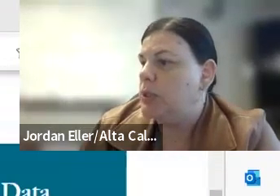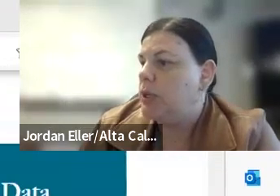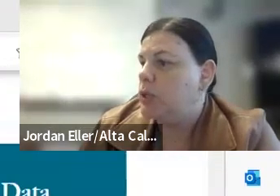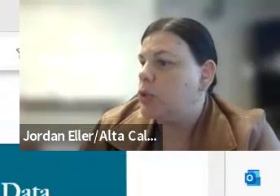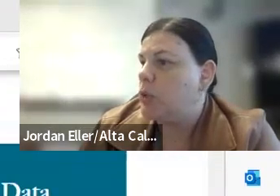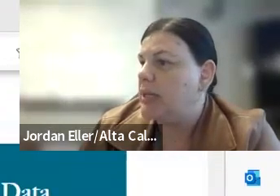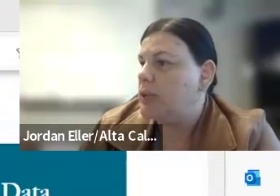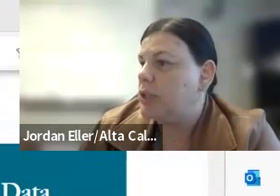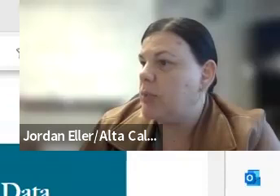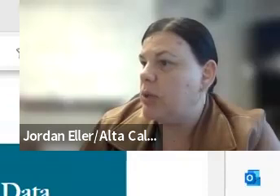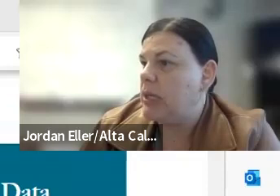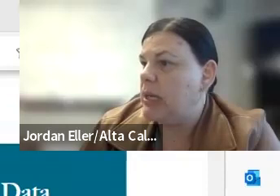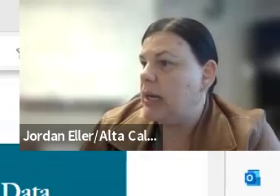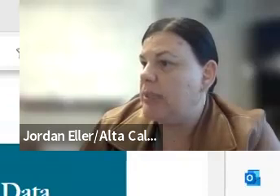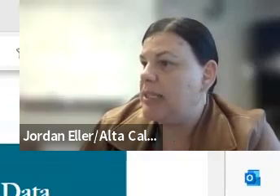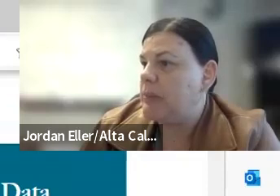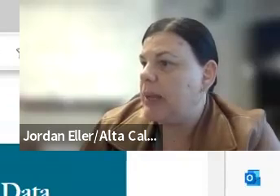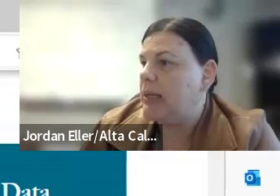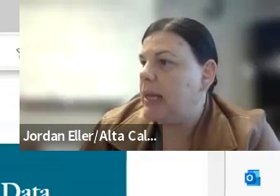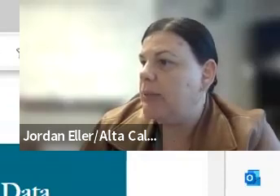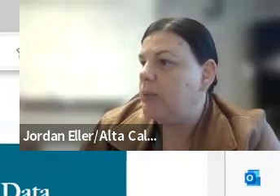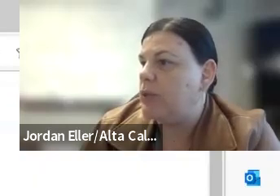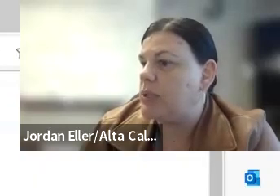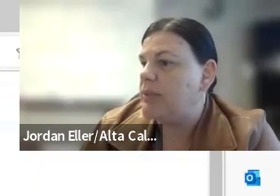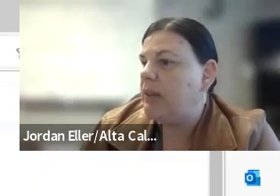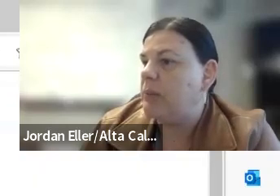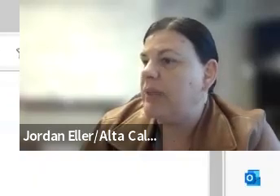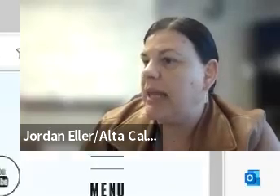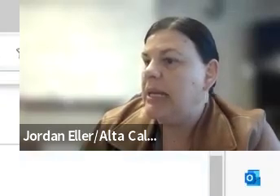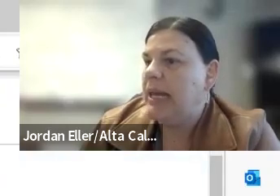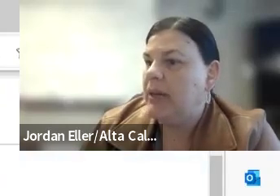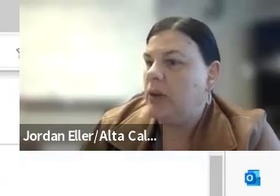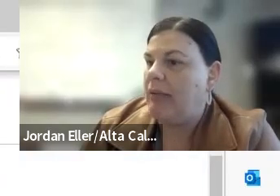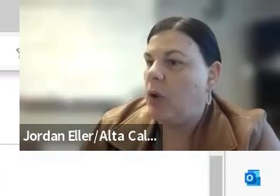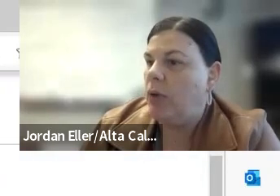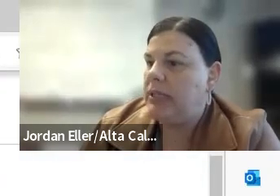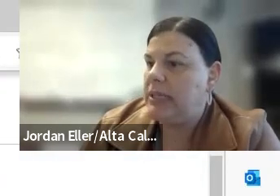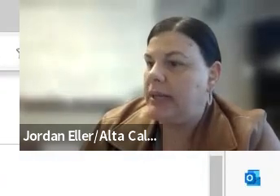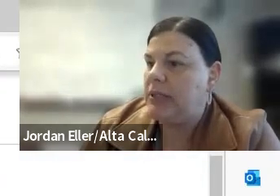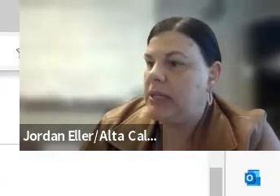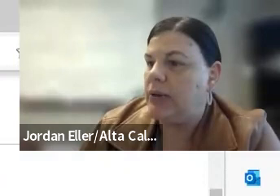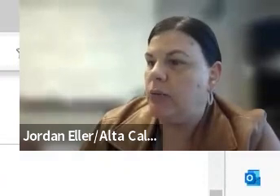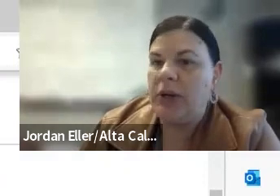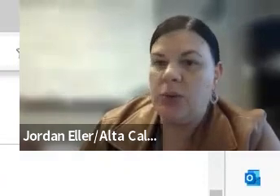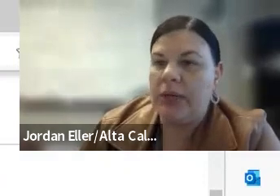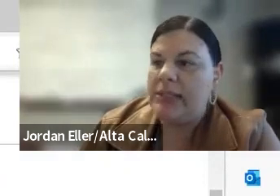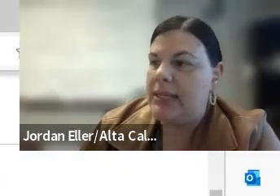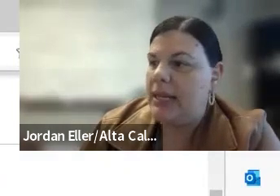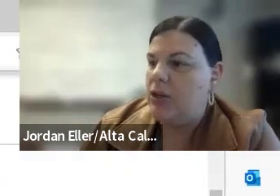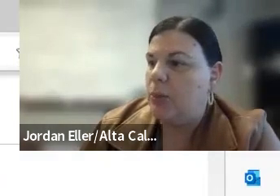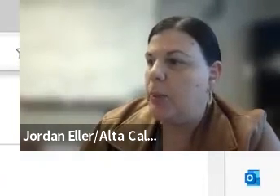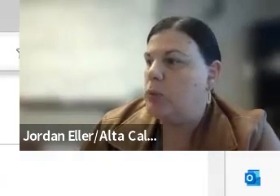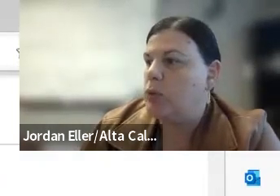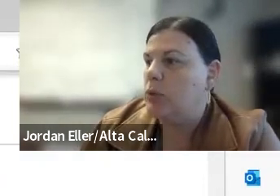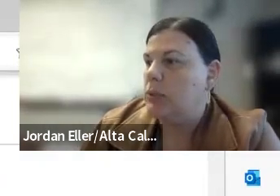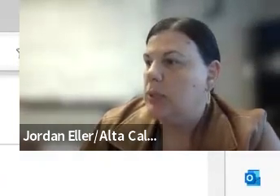proposals, you're going to scroll down to the community placement plan and the resource development plan, and it'll have all the details here of where you'd want to send